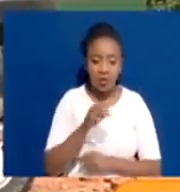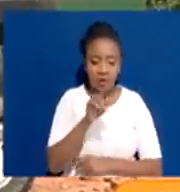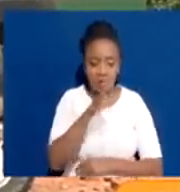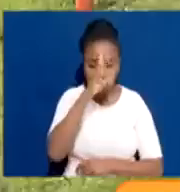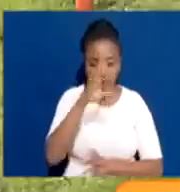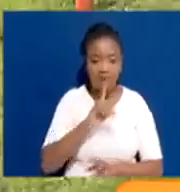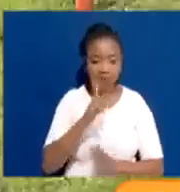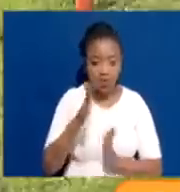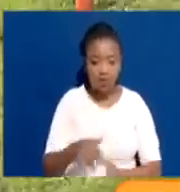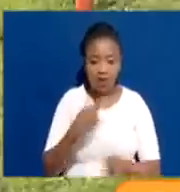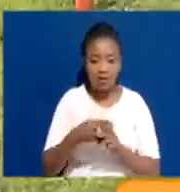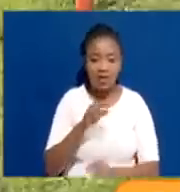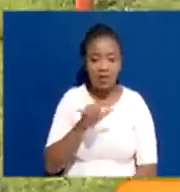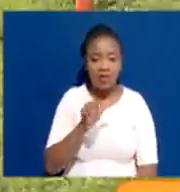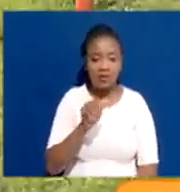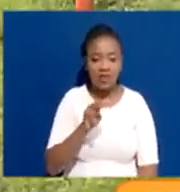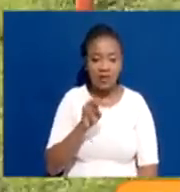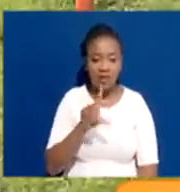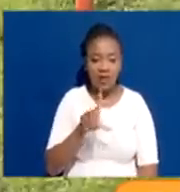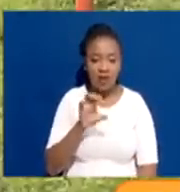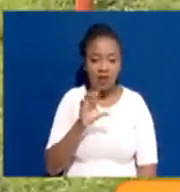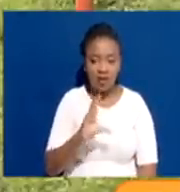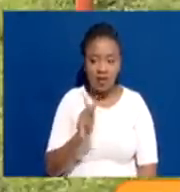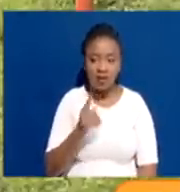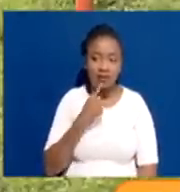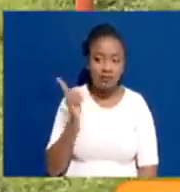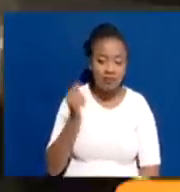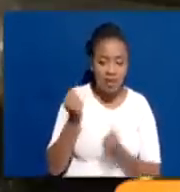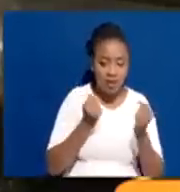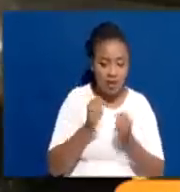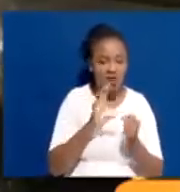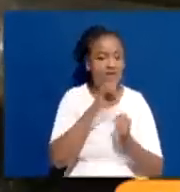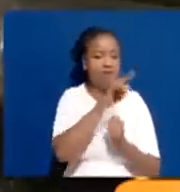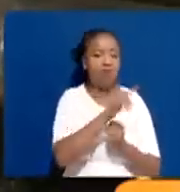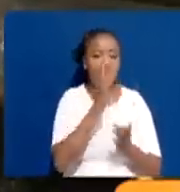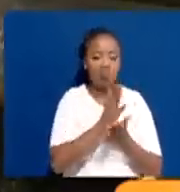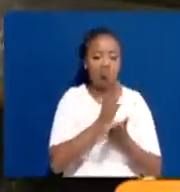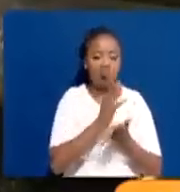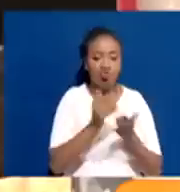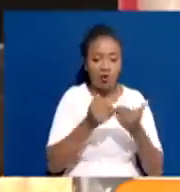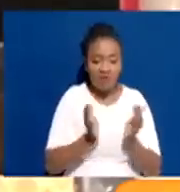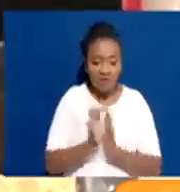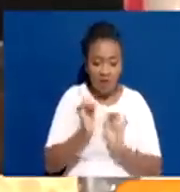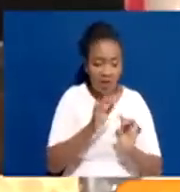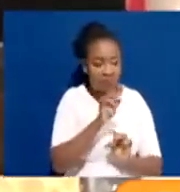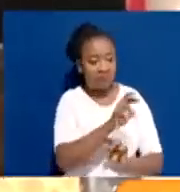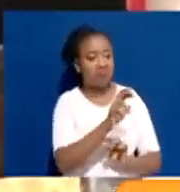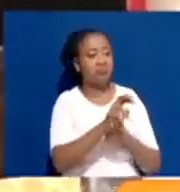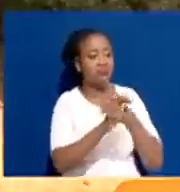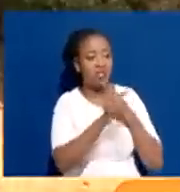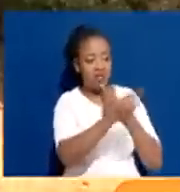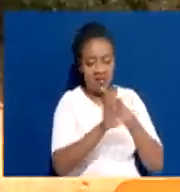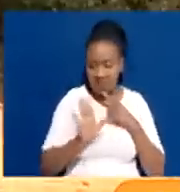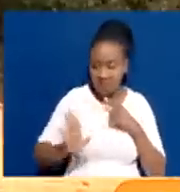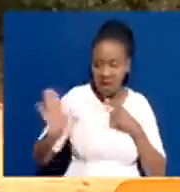Jamlek Ngaruiya, the black Toyota Land Cruiser was positively identified by his family members at Kiligoris Police